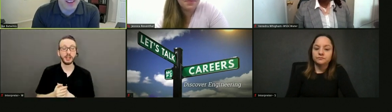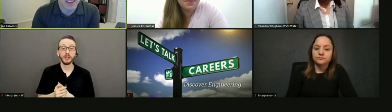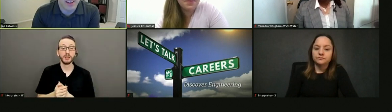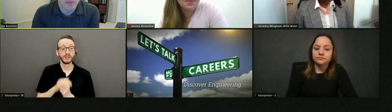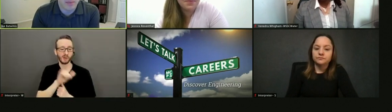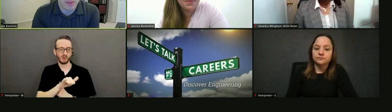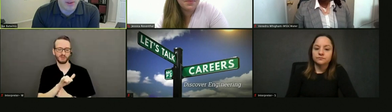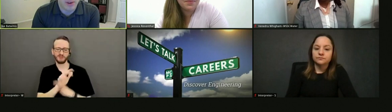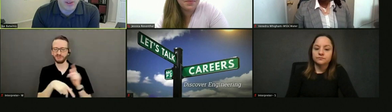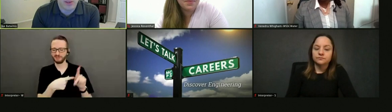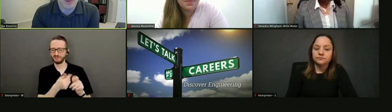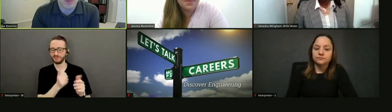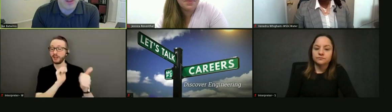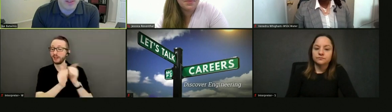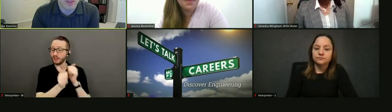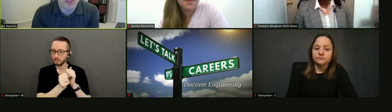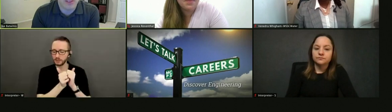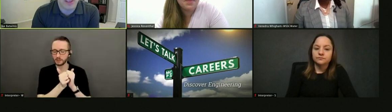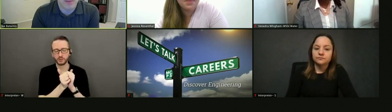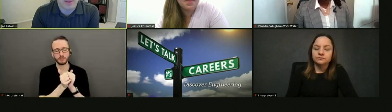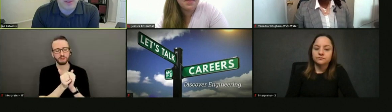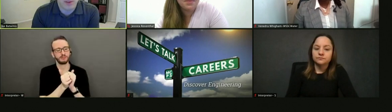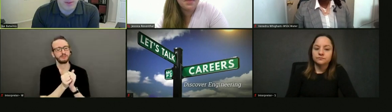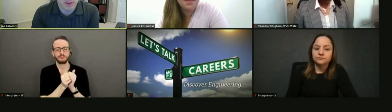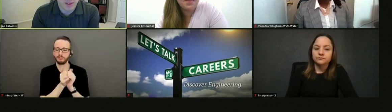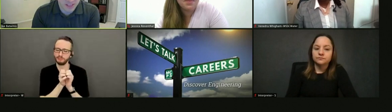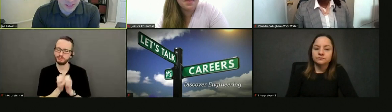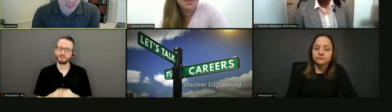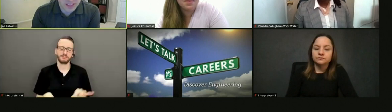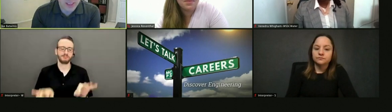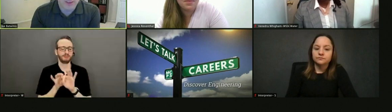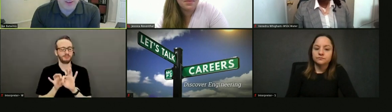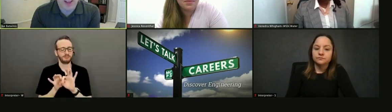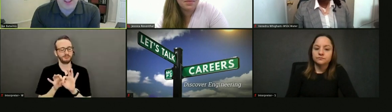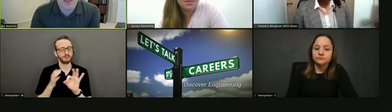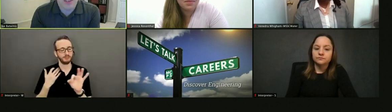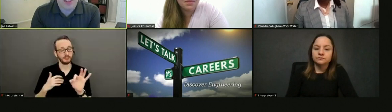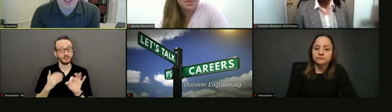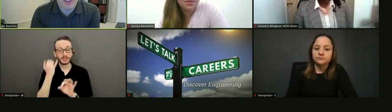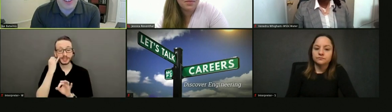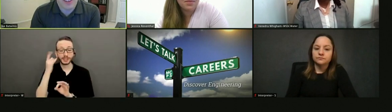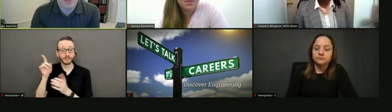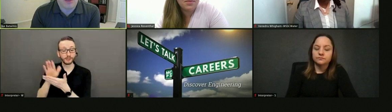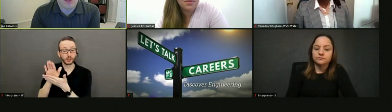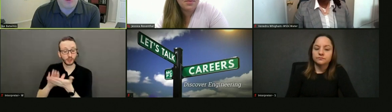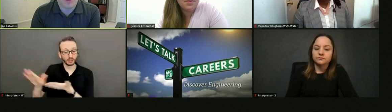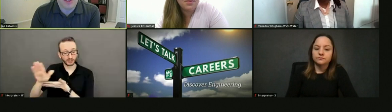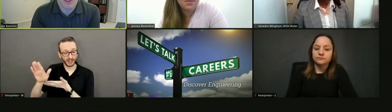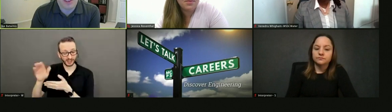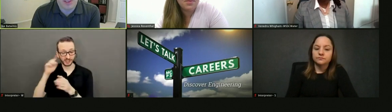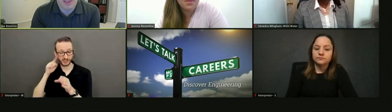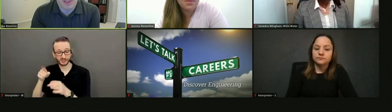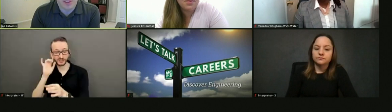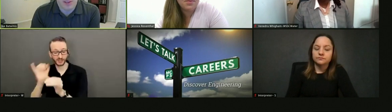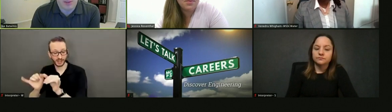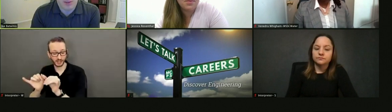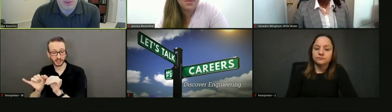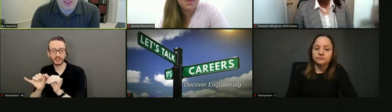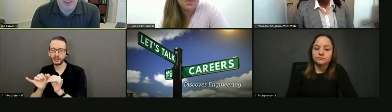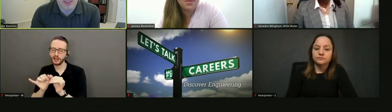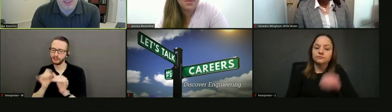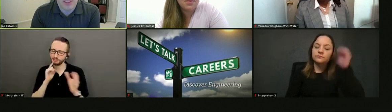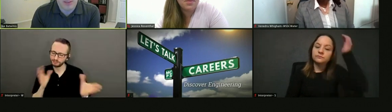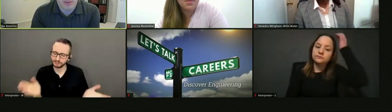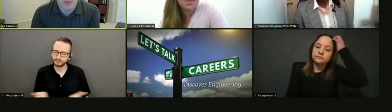that are extremely beneficial. And so if you're in college for engineering, I'd strongly encourage you to look for